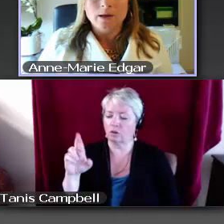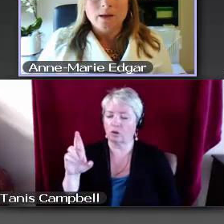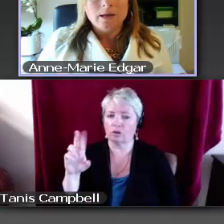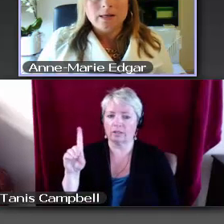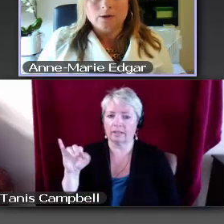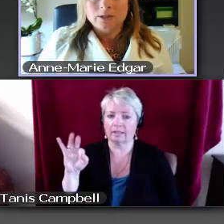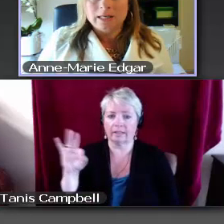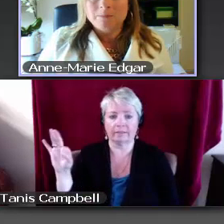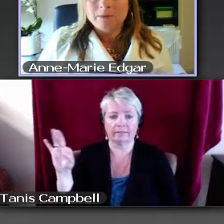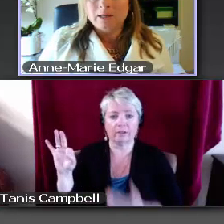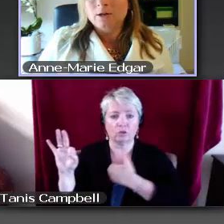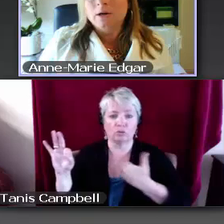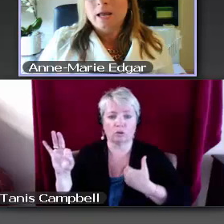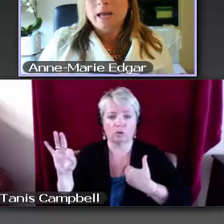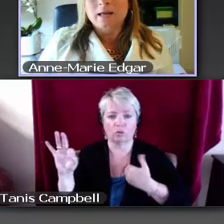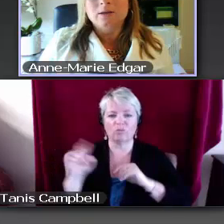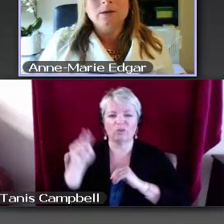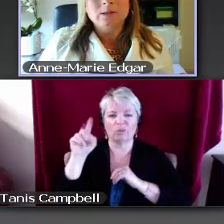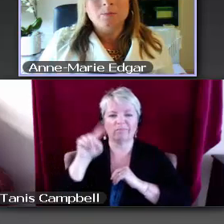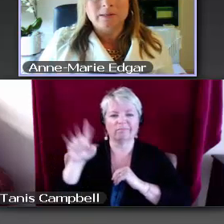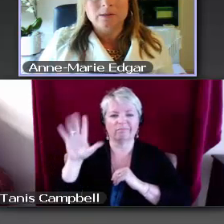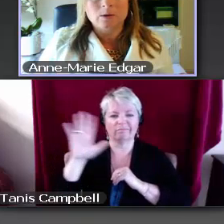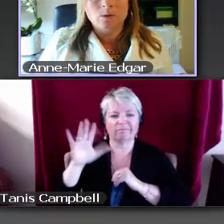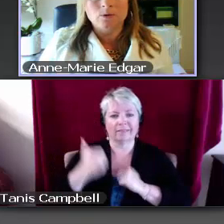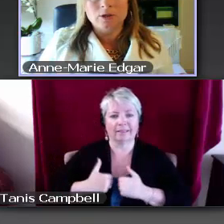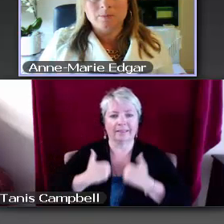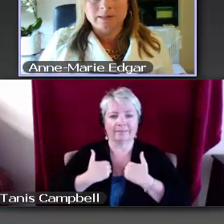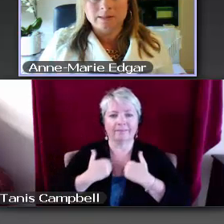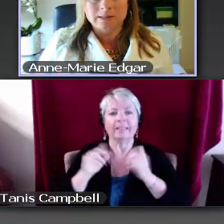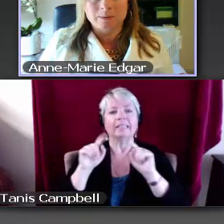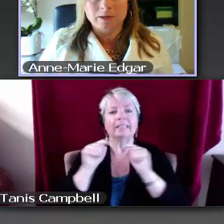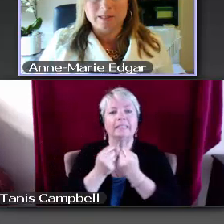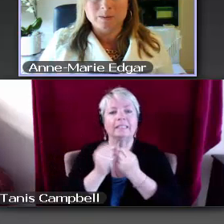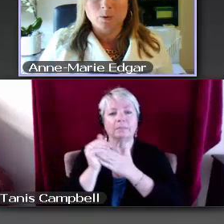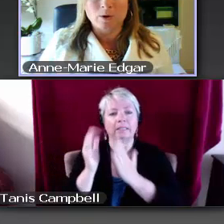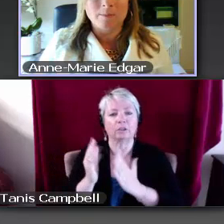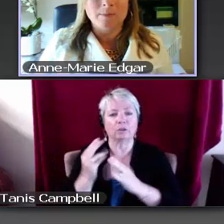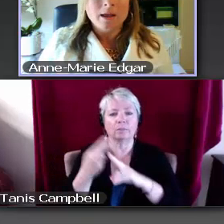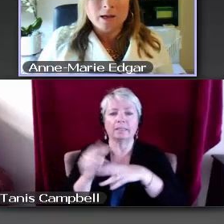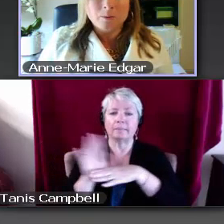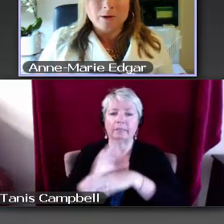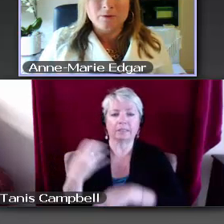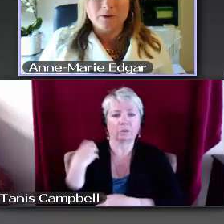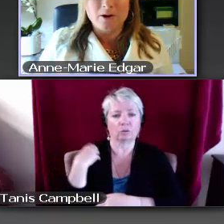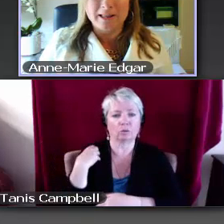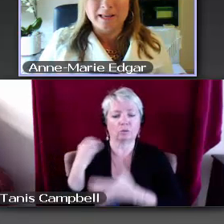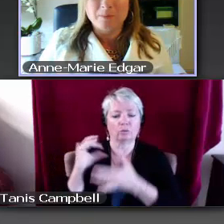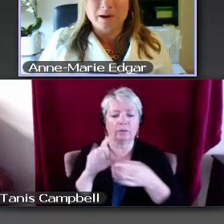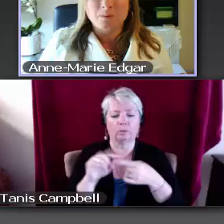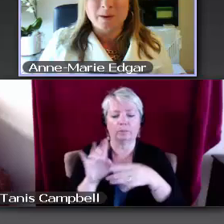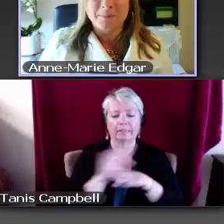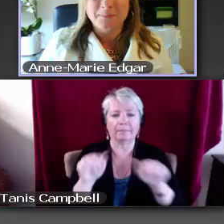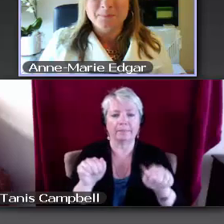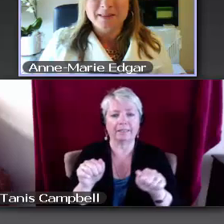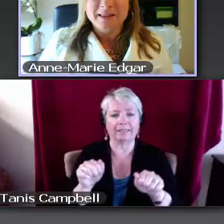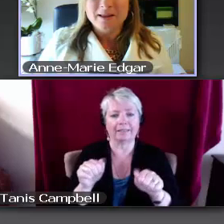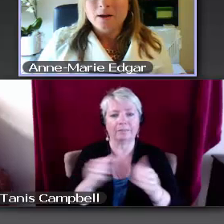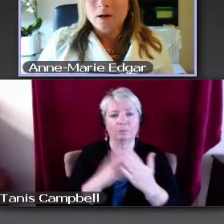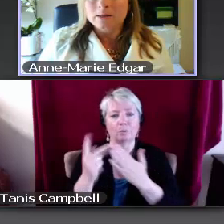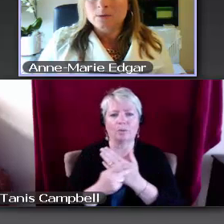Ontario. He's our team leader and also a business coach in the Disabilities program and a wonderful colleague, by the